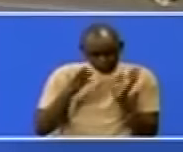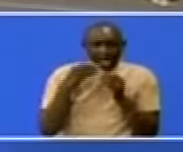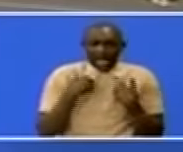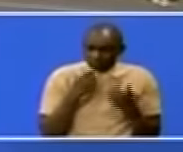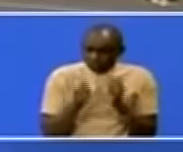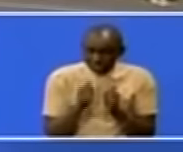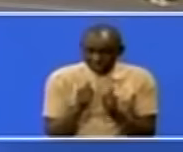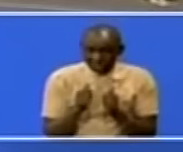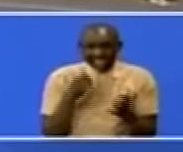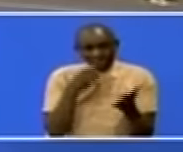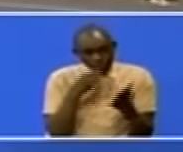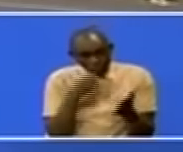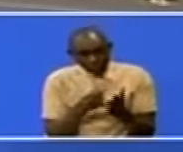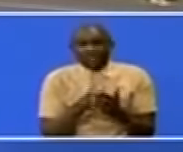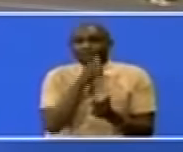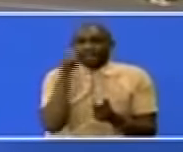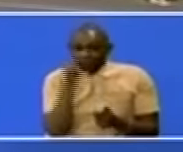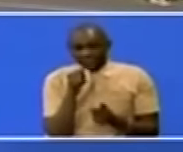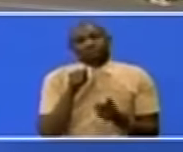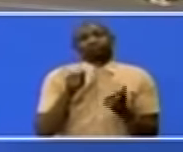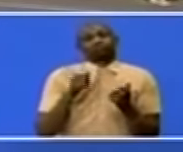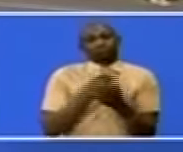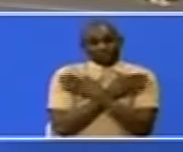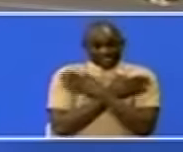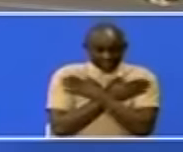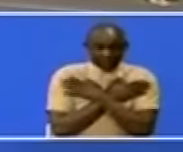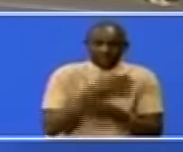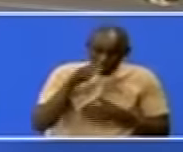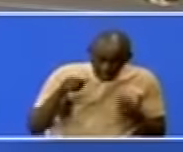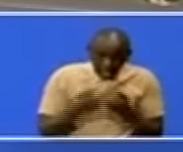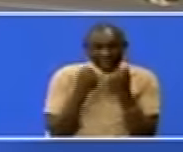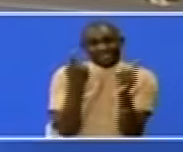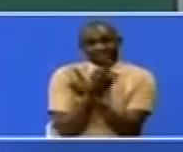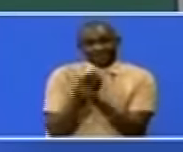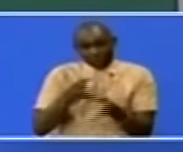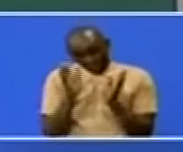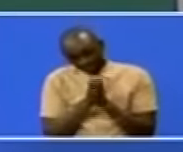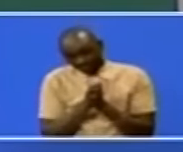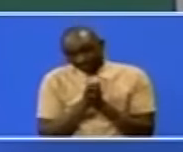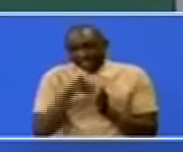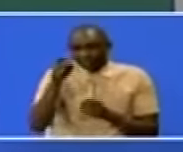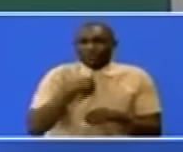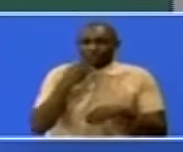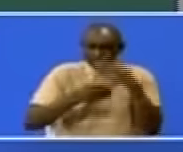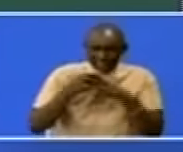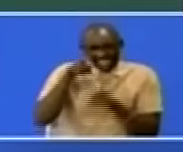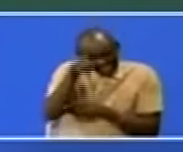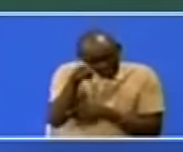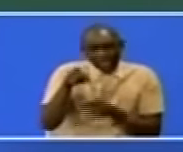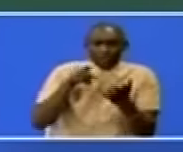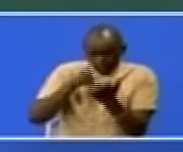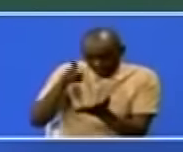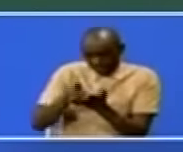around with include public-private partnerships and the most recent tolling stations. The plan to construct toll stations on some of the